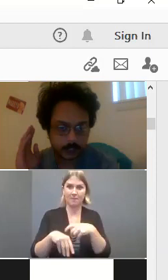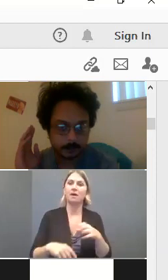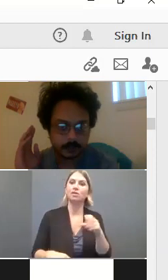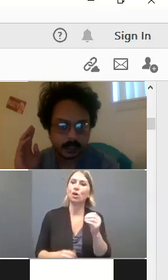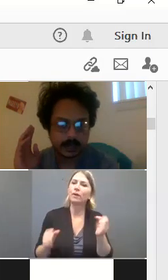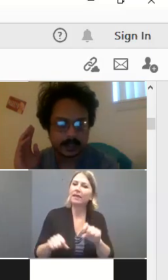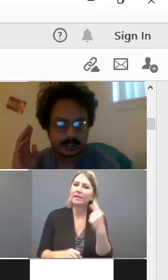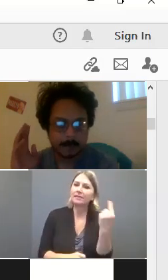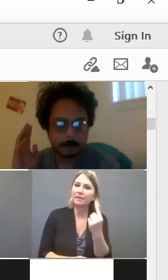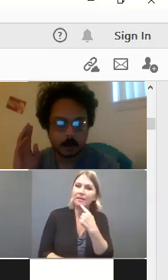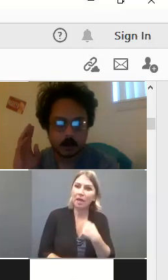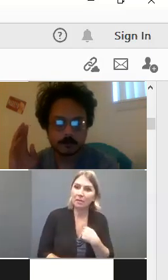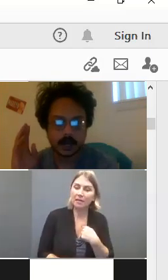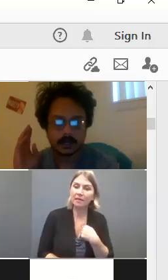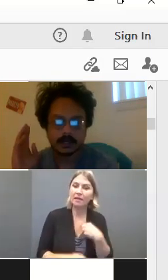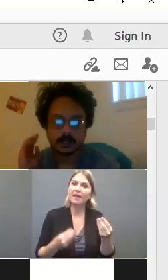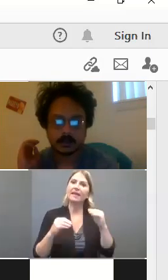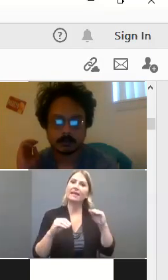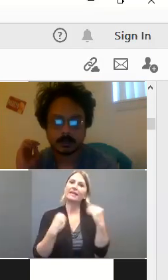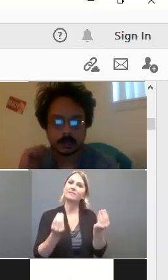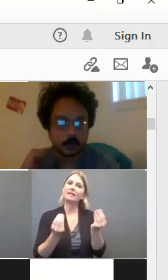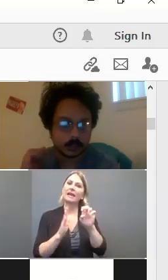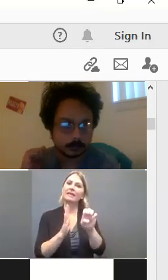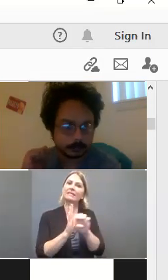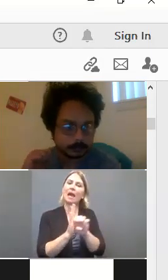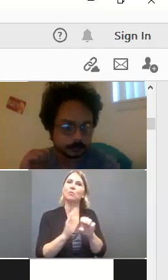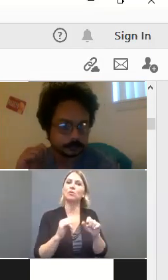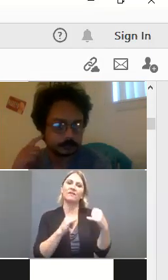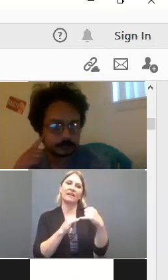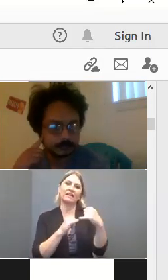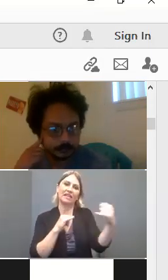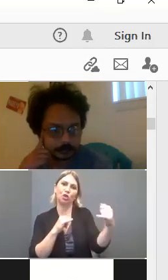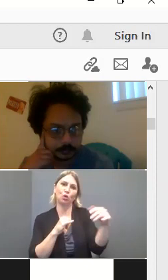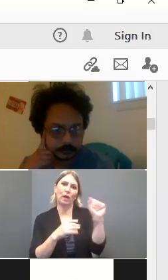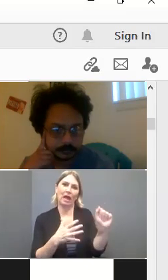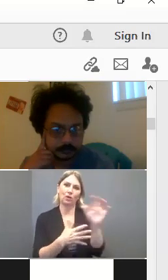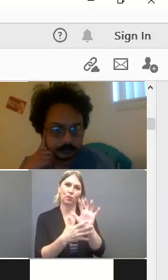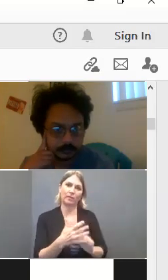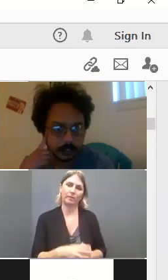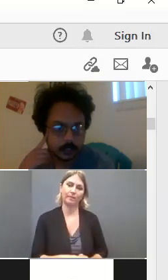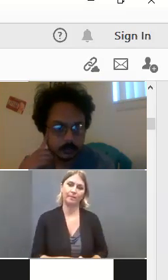someone tell me an example of a linear algorithm?